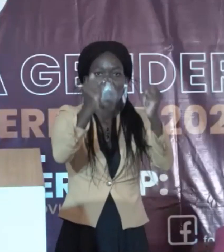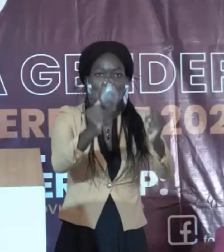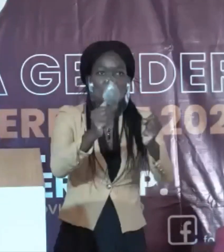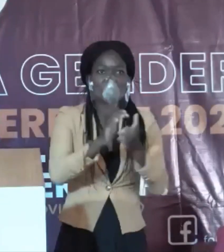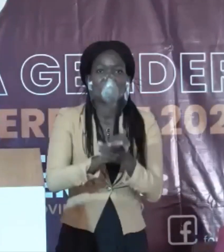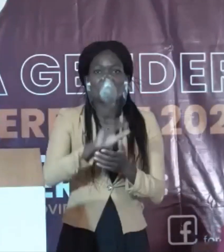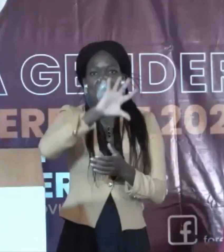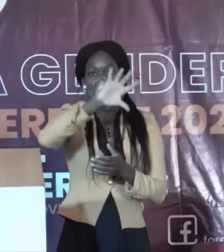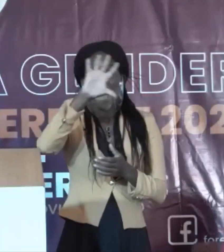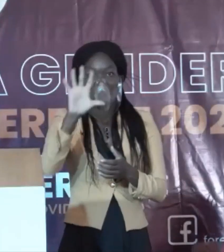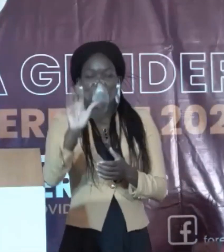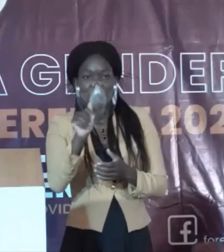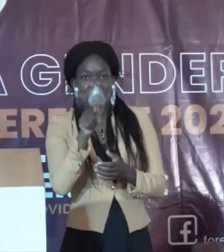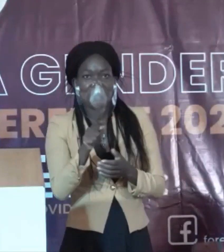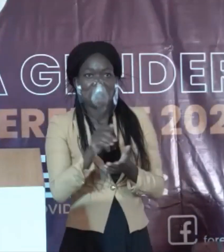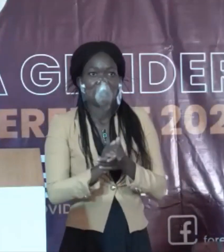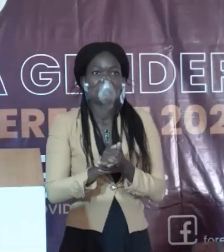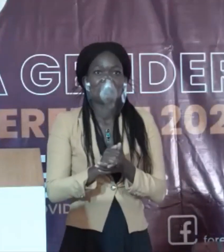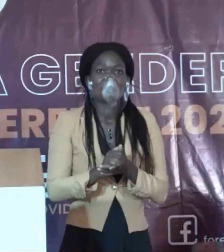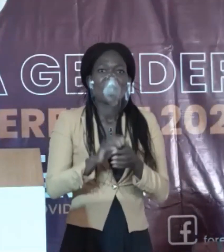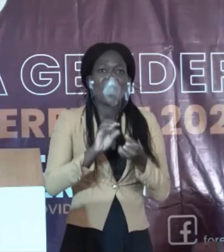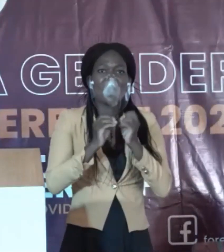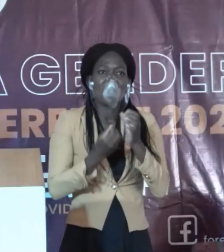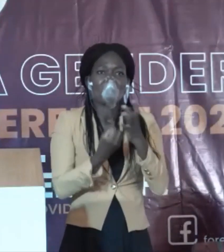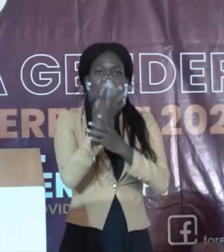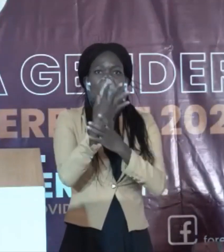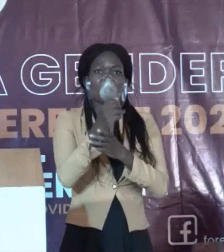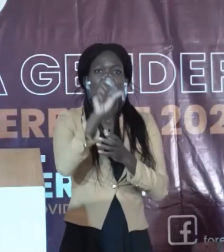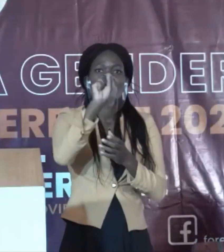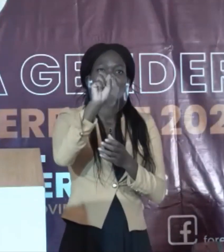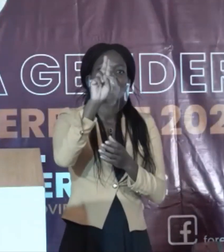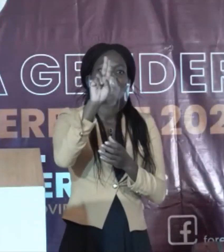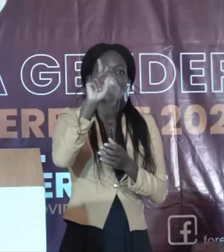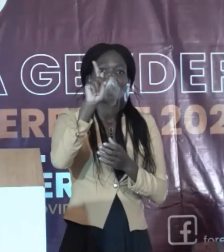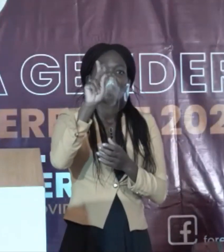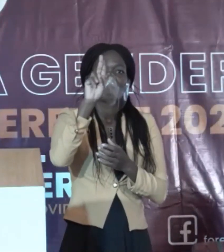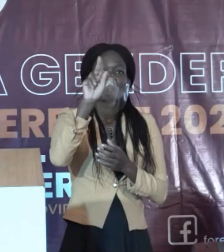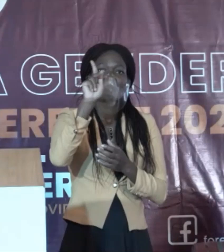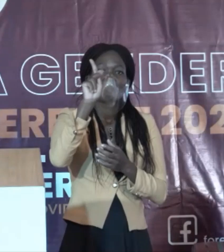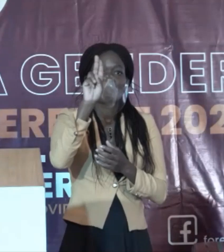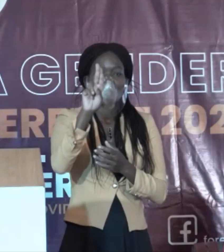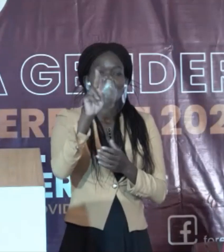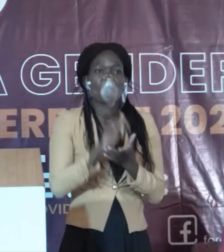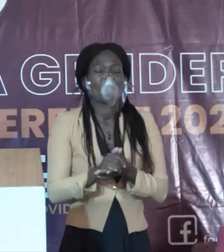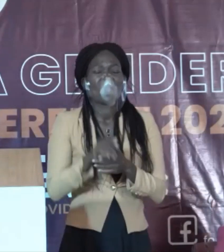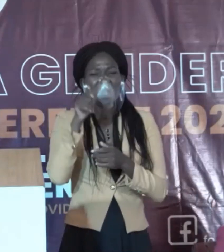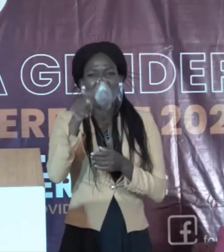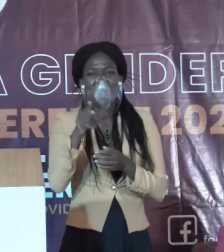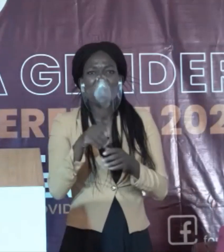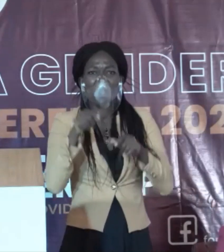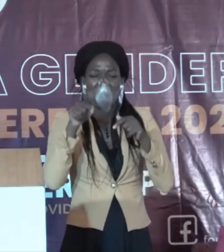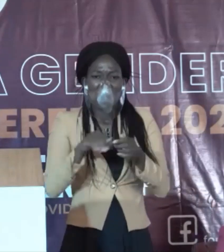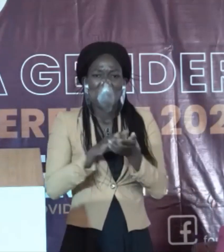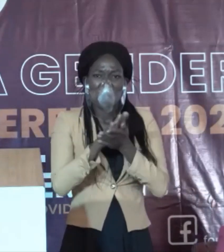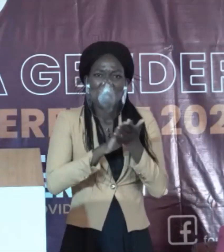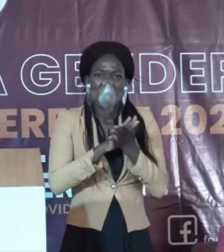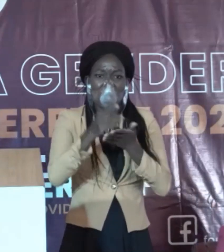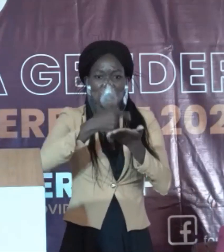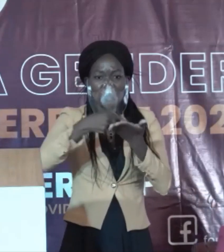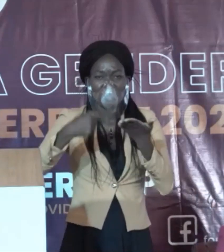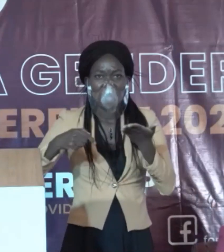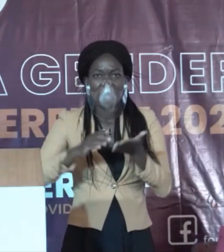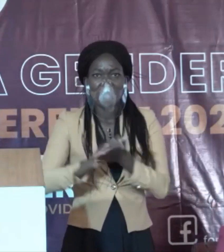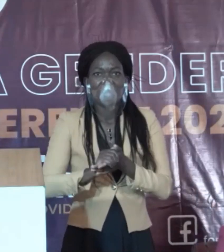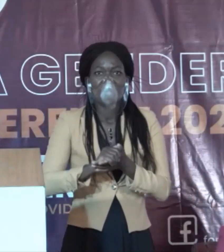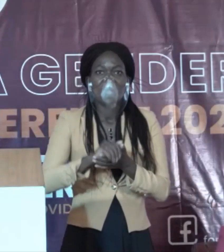the e-commerce platform called Sokuku. COMFWIB is also progressing the signing of the MOU with the AE